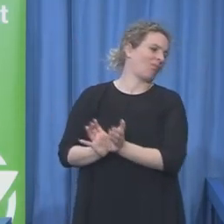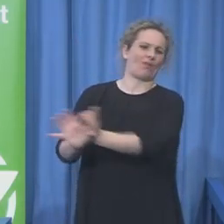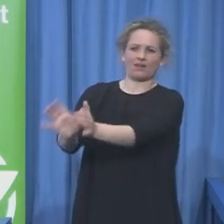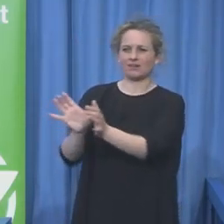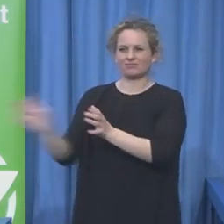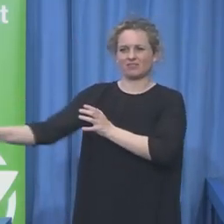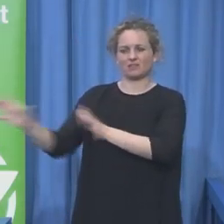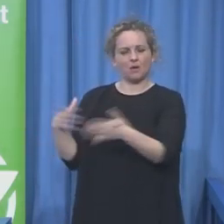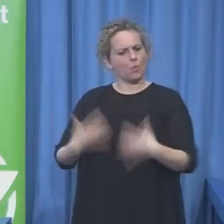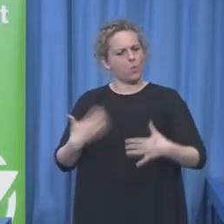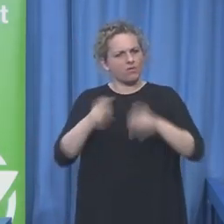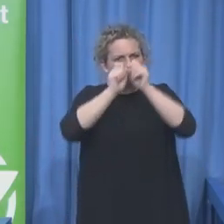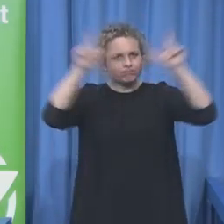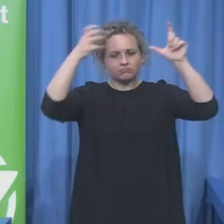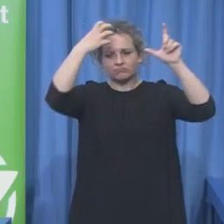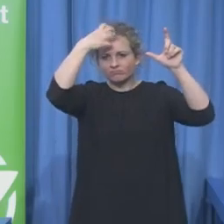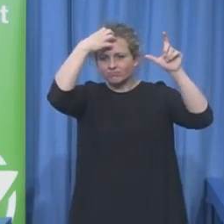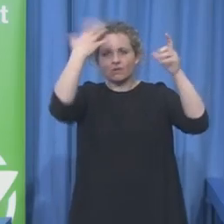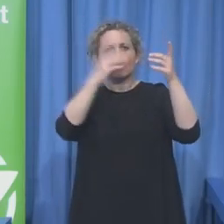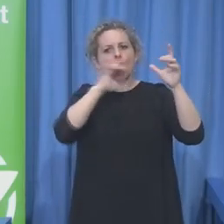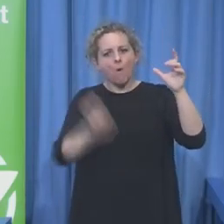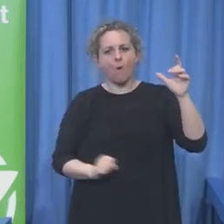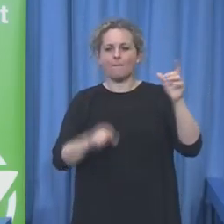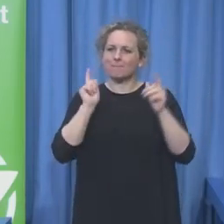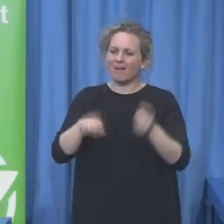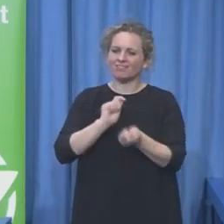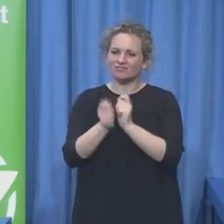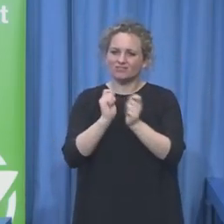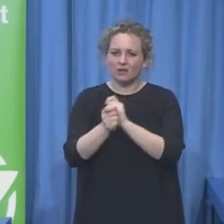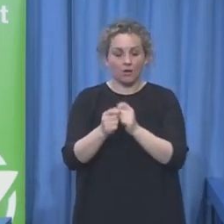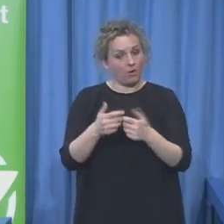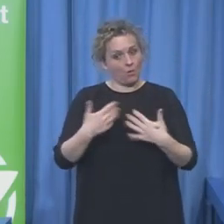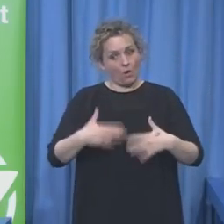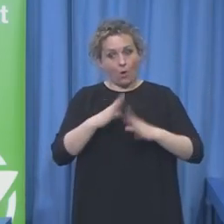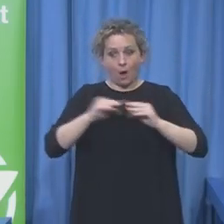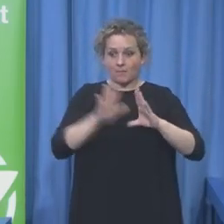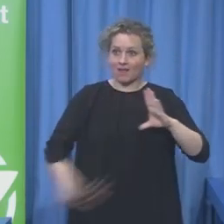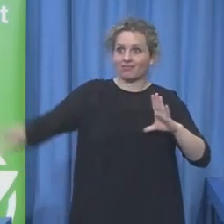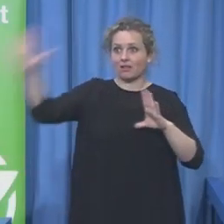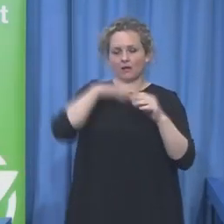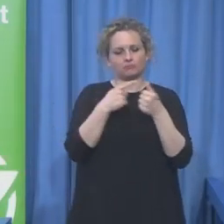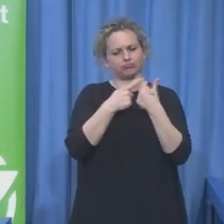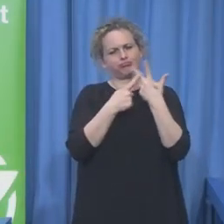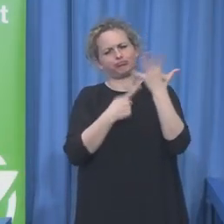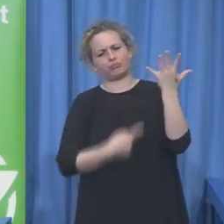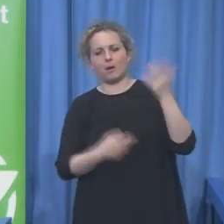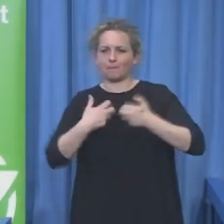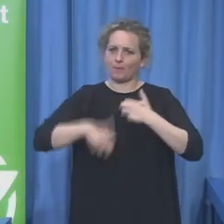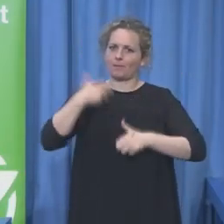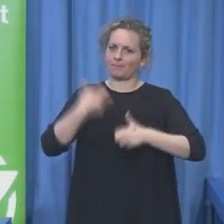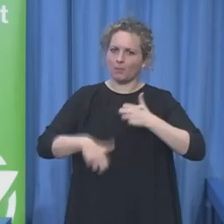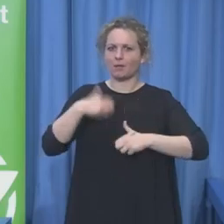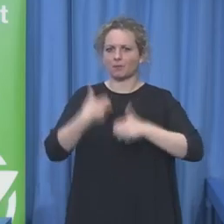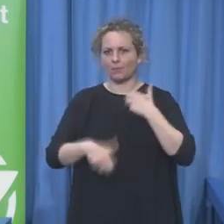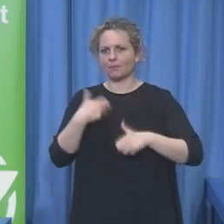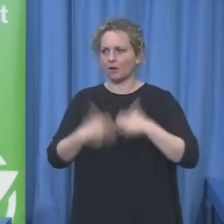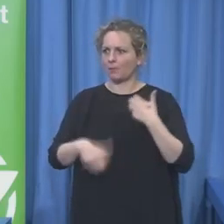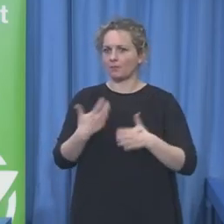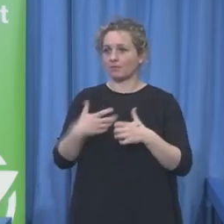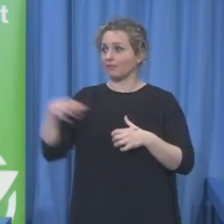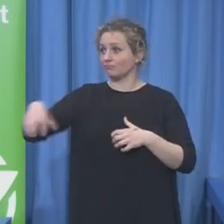employers, because there are too many problems, too many limits, and they don't know how to deal with. And we think there